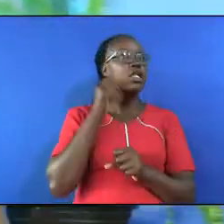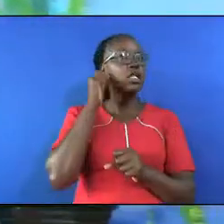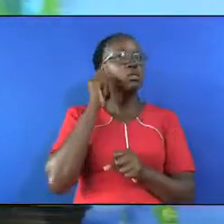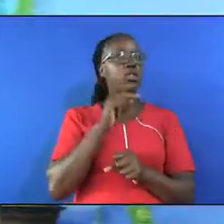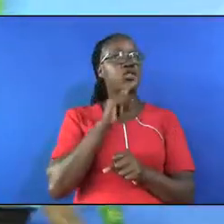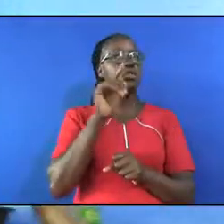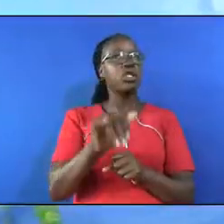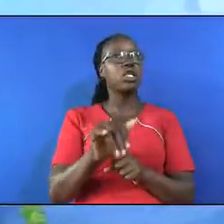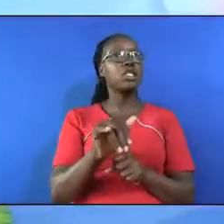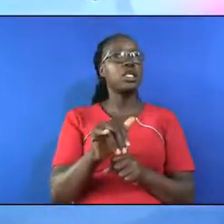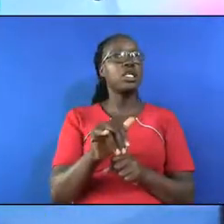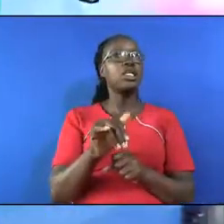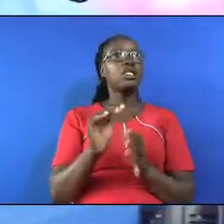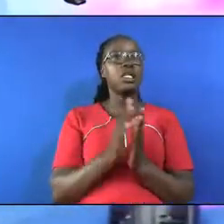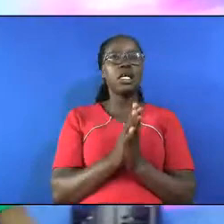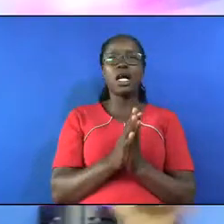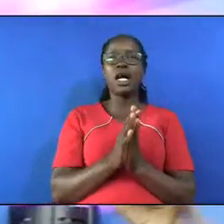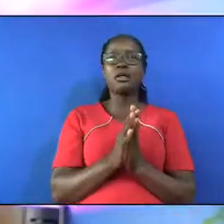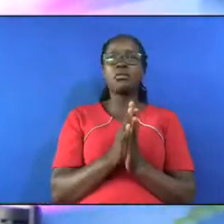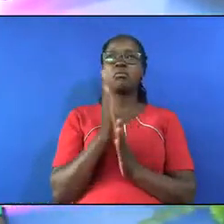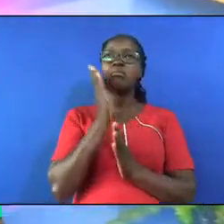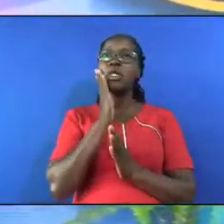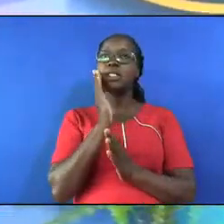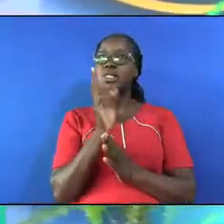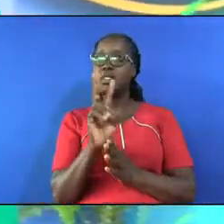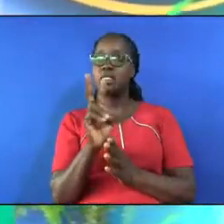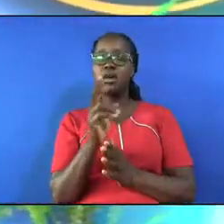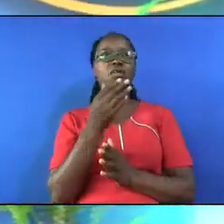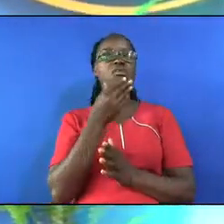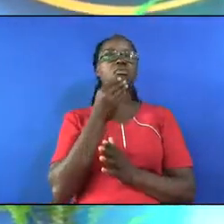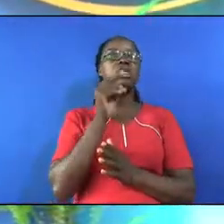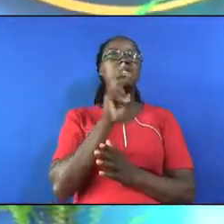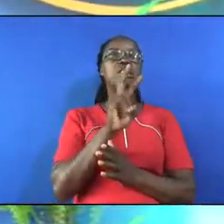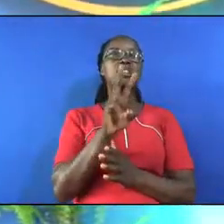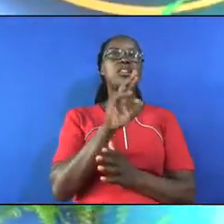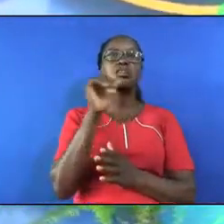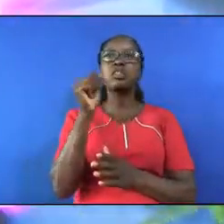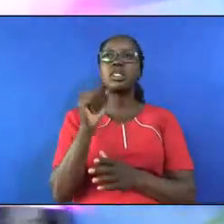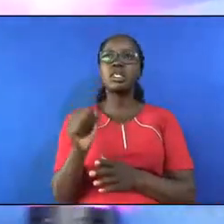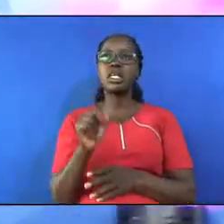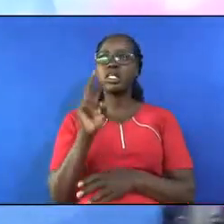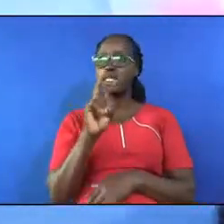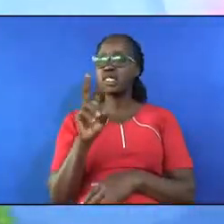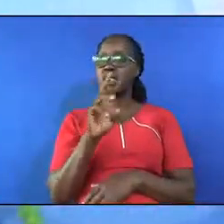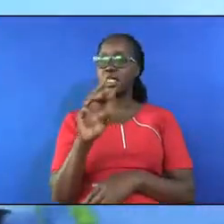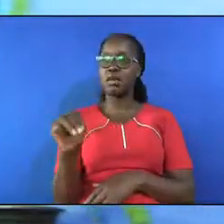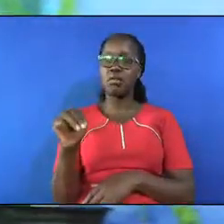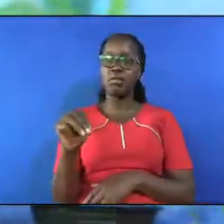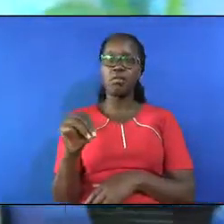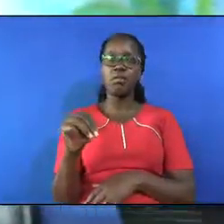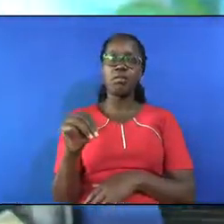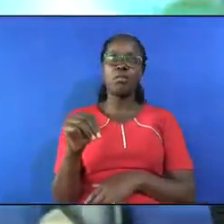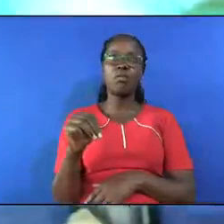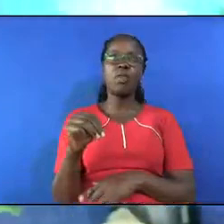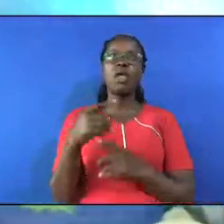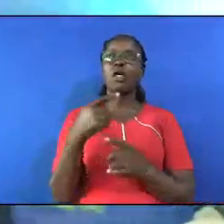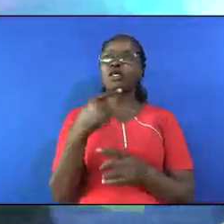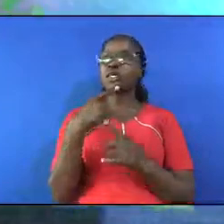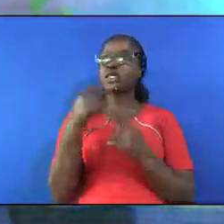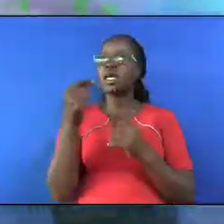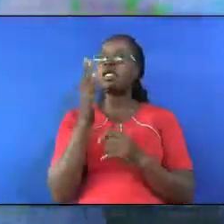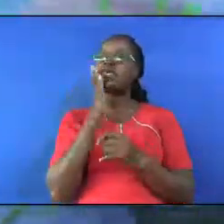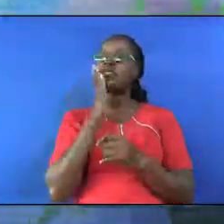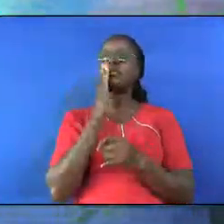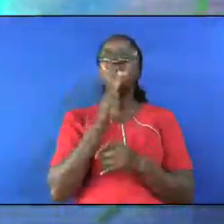so that they can be seen by mom, they can be seen by dad, so that the elder can see them, and elder will go and tell mom,